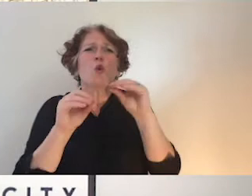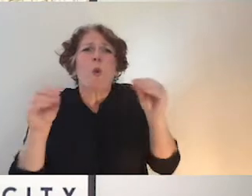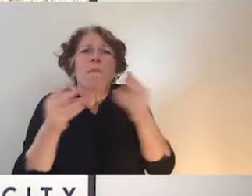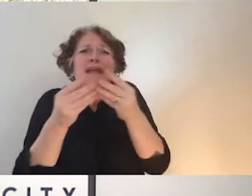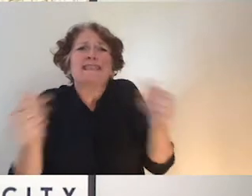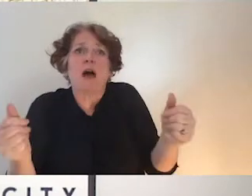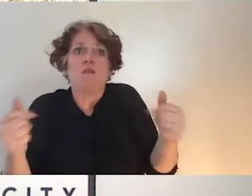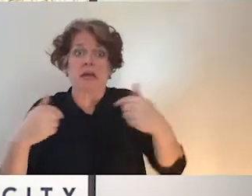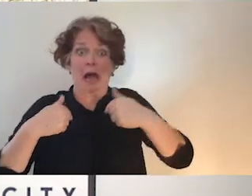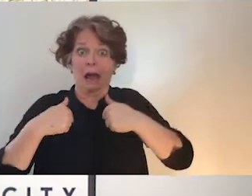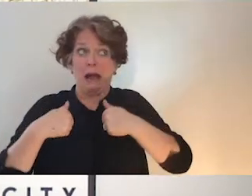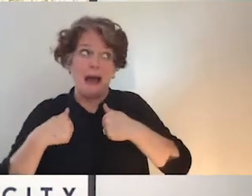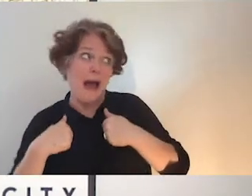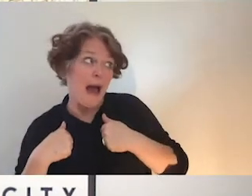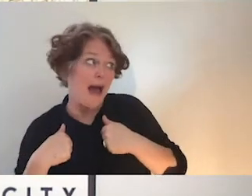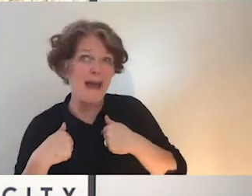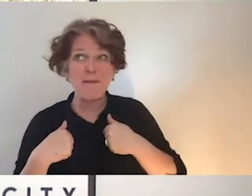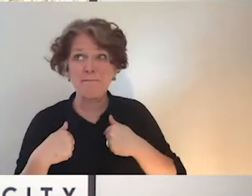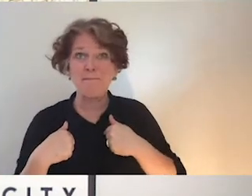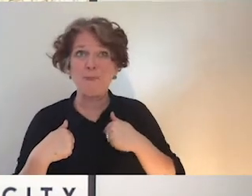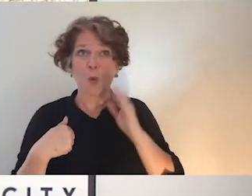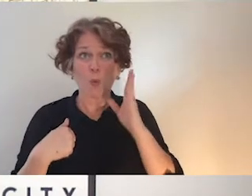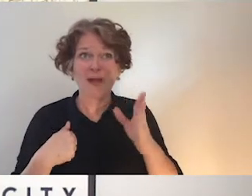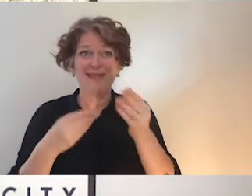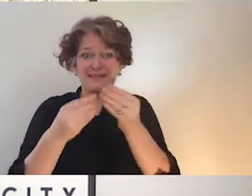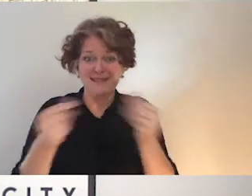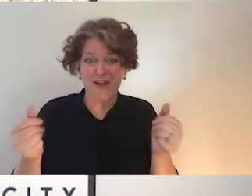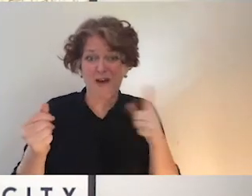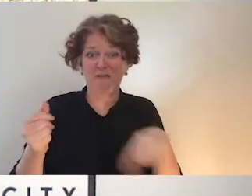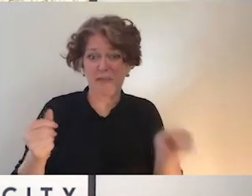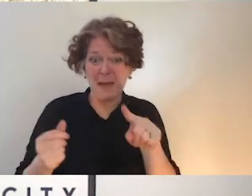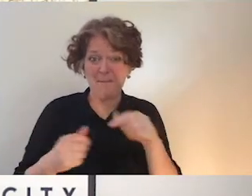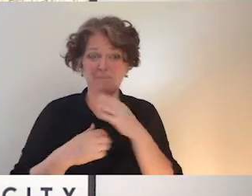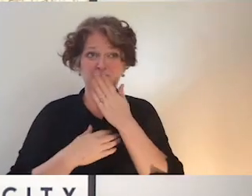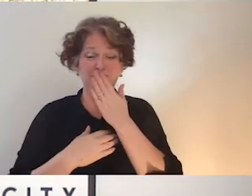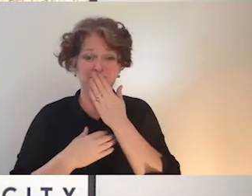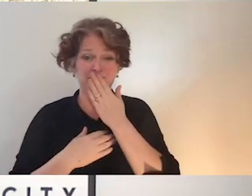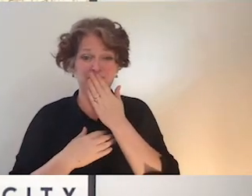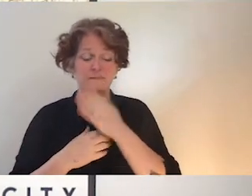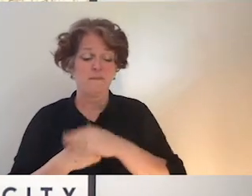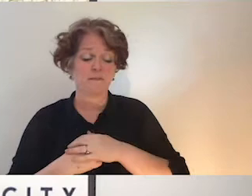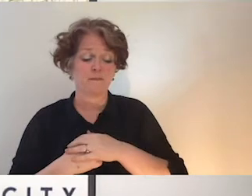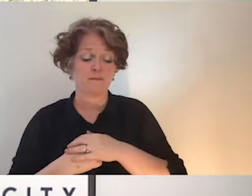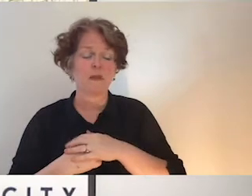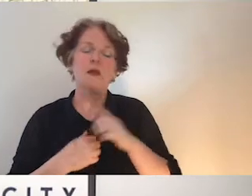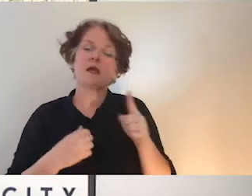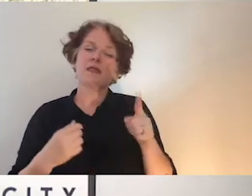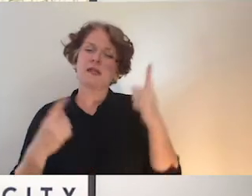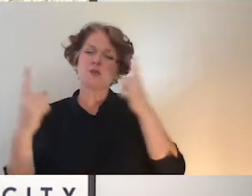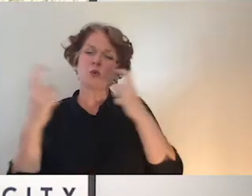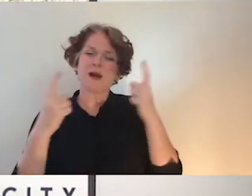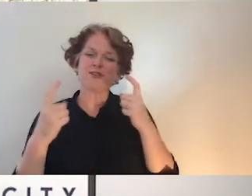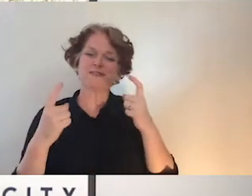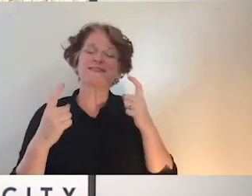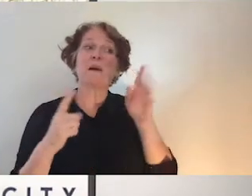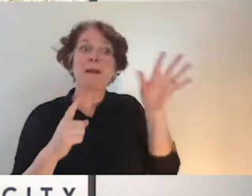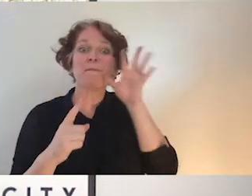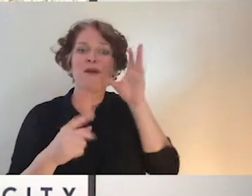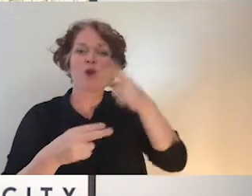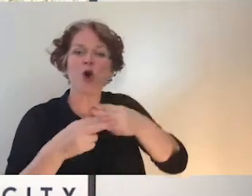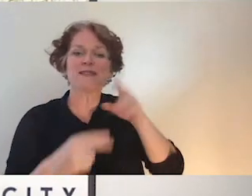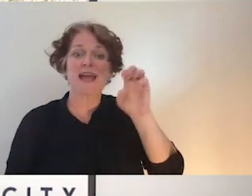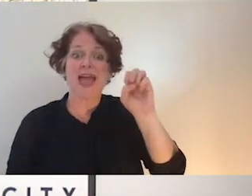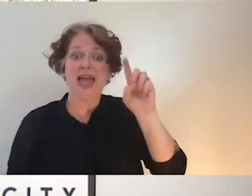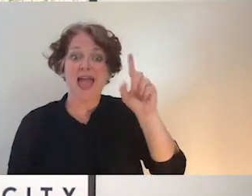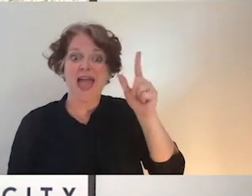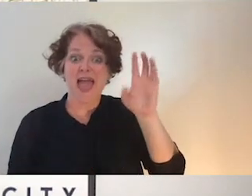nobody has solved them yet, so how could I, of all people, make a difference? These questions brought me to what my mother